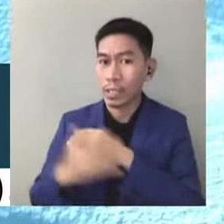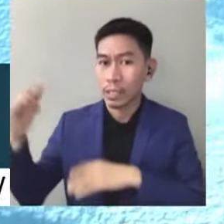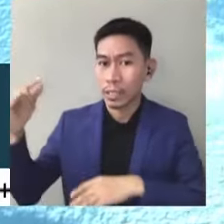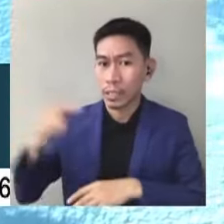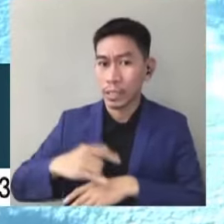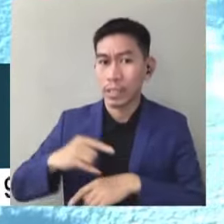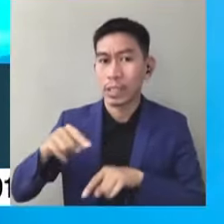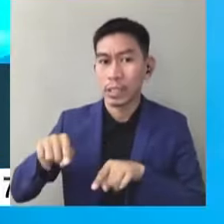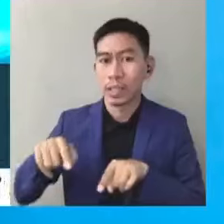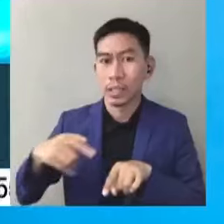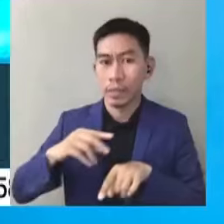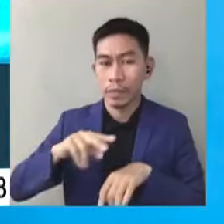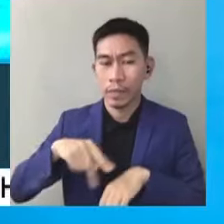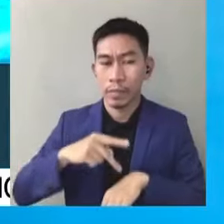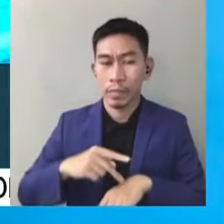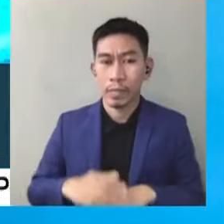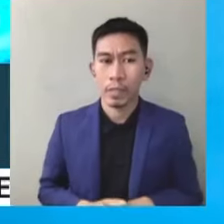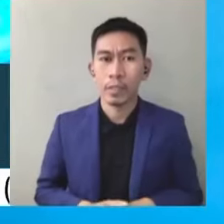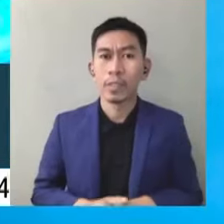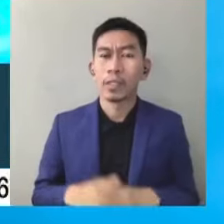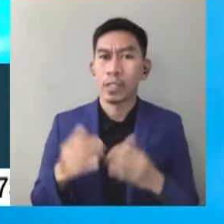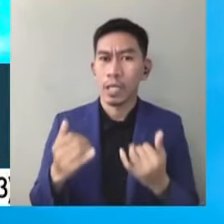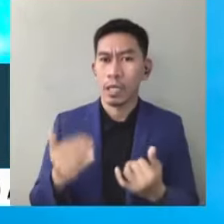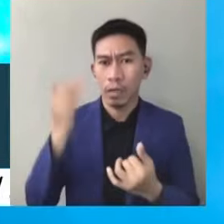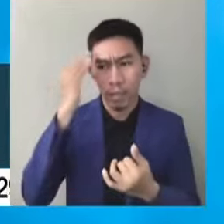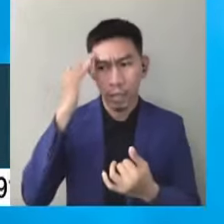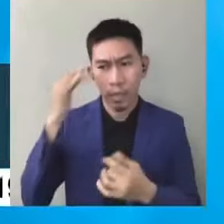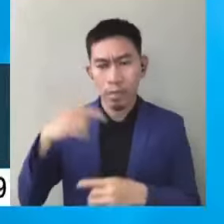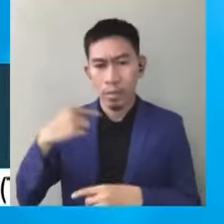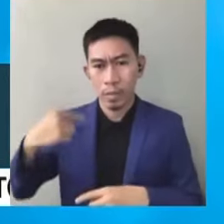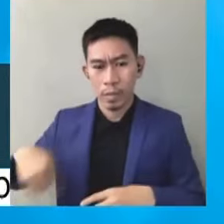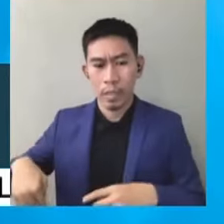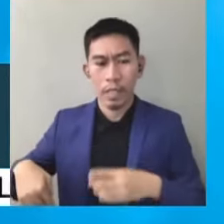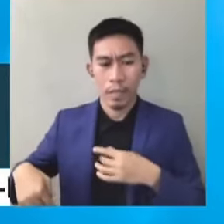Manila's maritime row with Beijing complicates the matter.